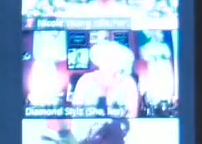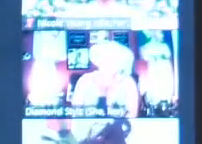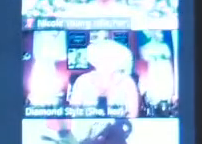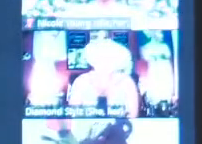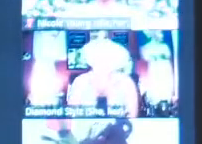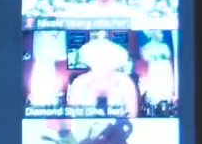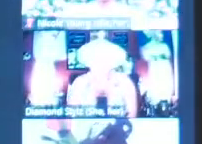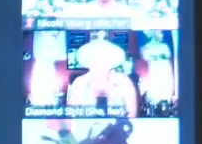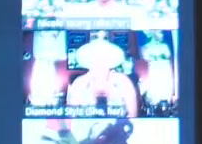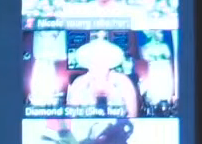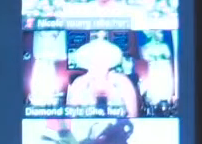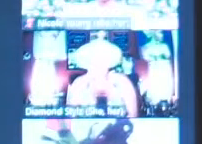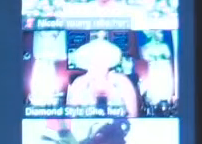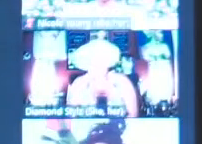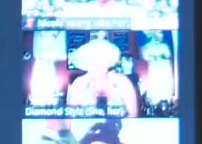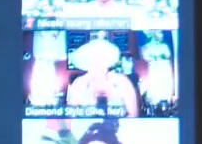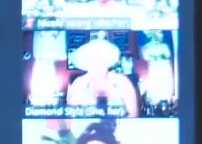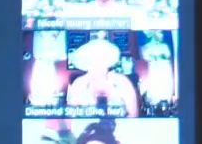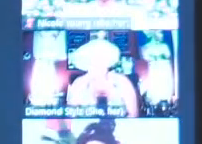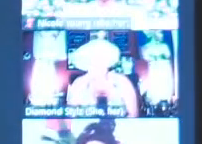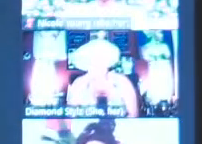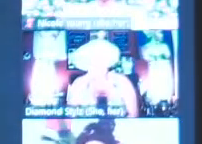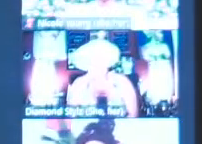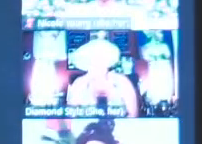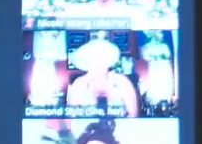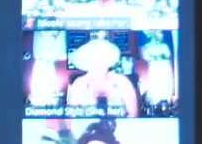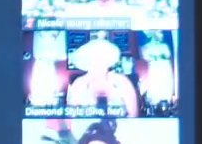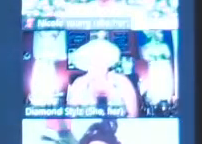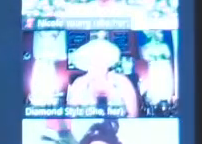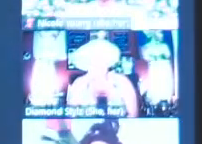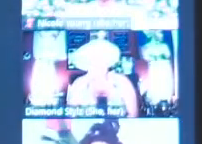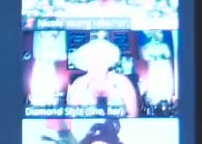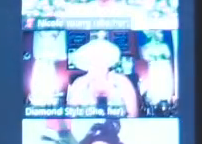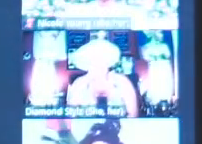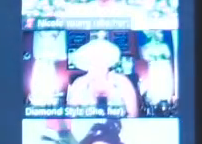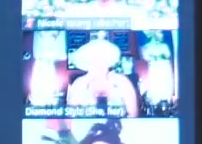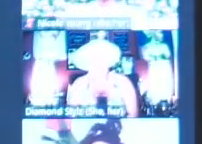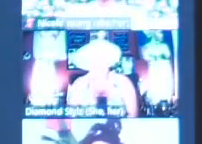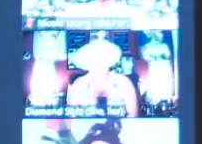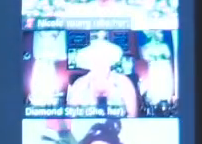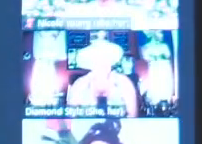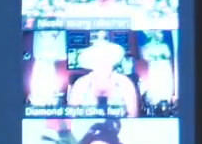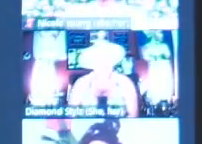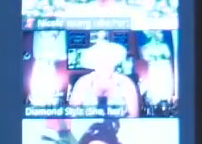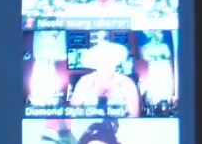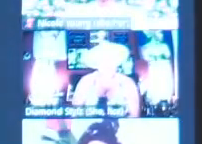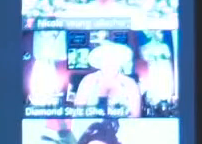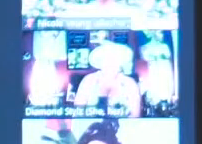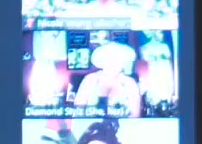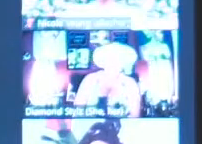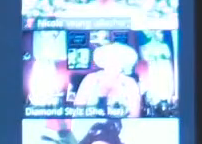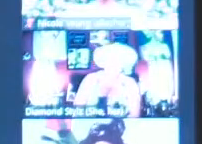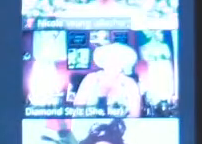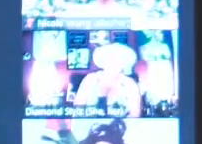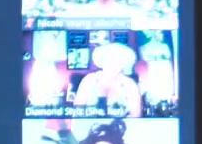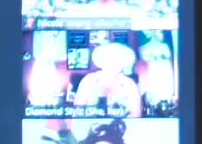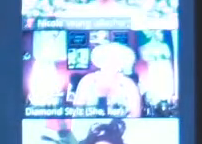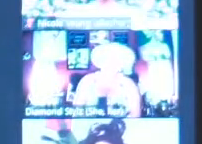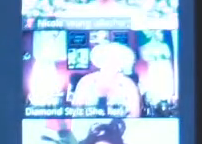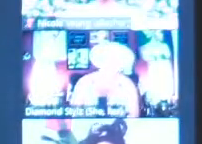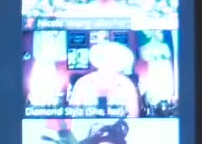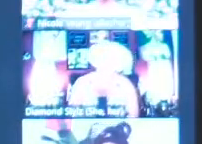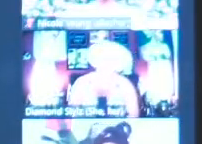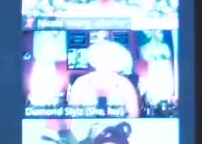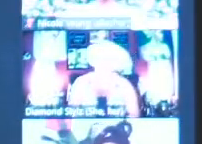as misogynoir. So I want to go back to something that Diamond had said earlier, talking about being fast. Raise your